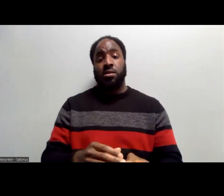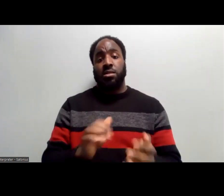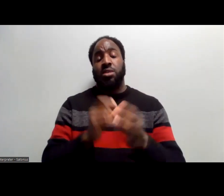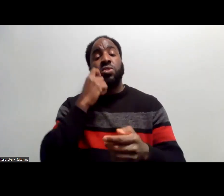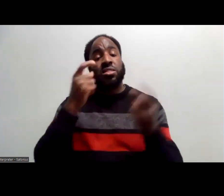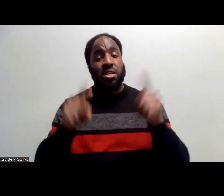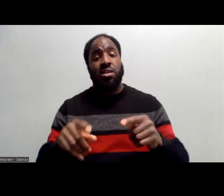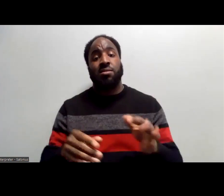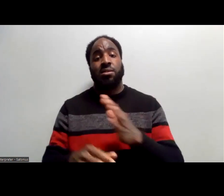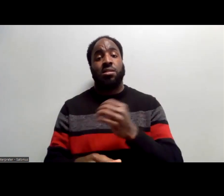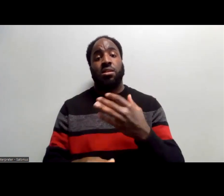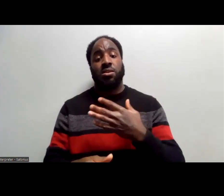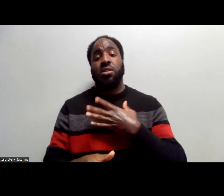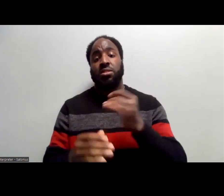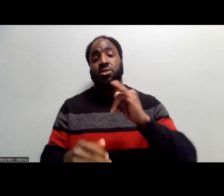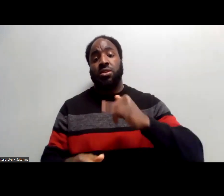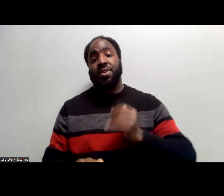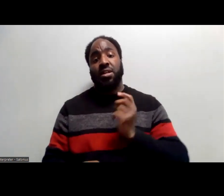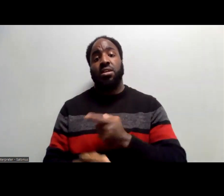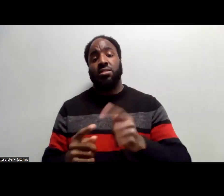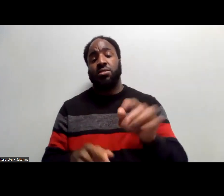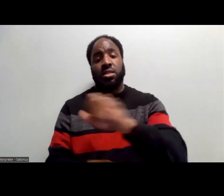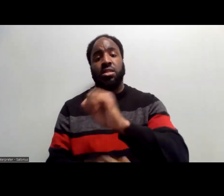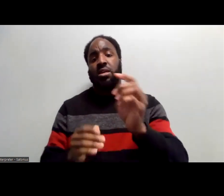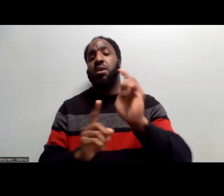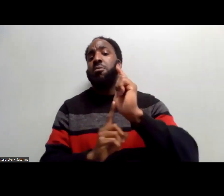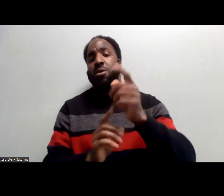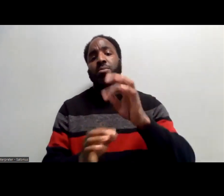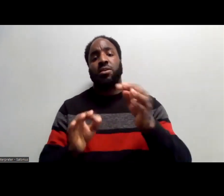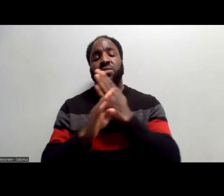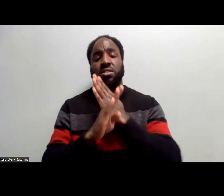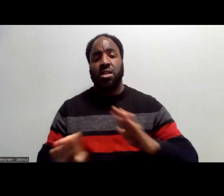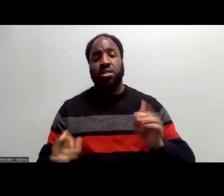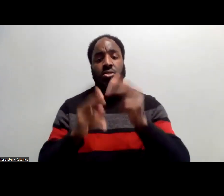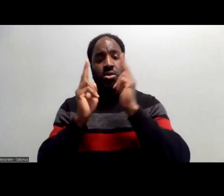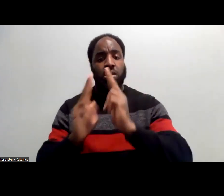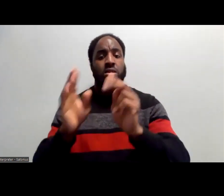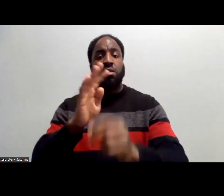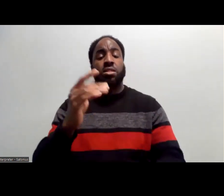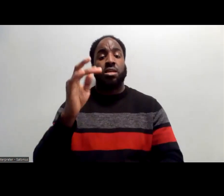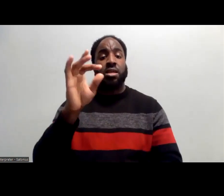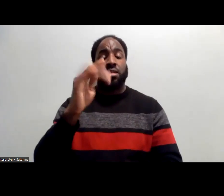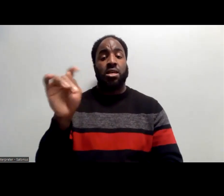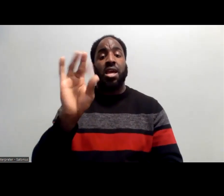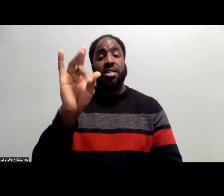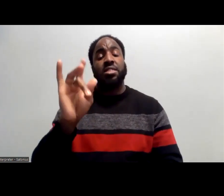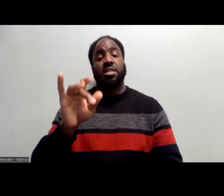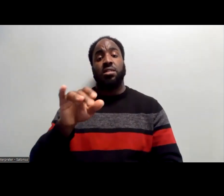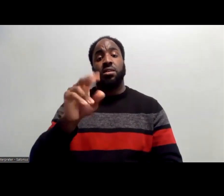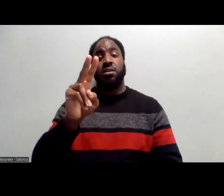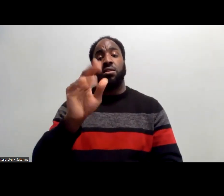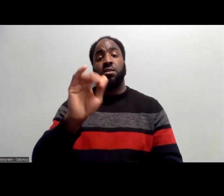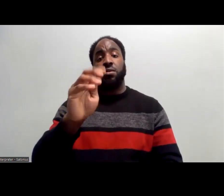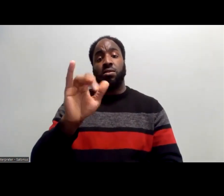And I would like to invite us to take just a moment of silence to honor the 18 victims, all of those